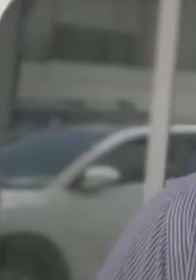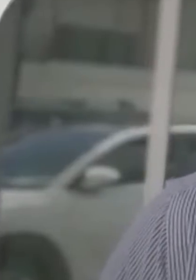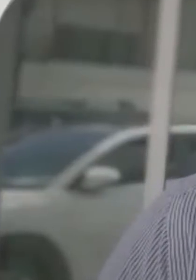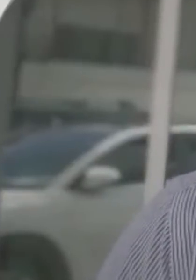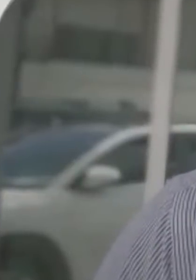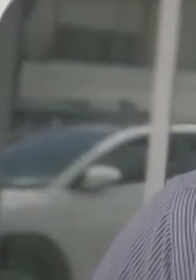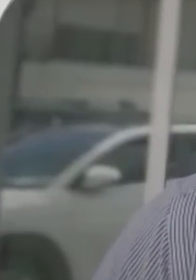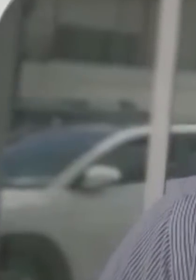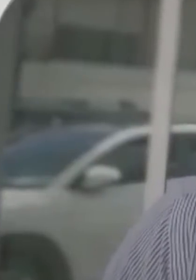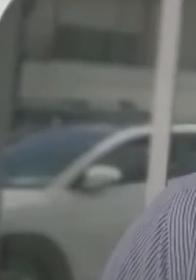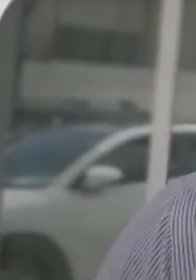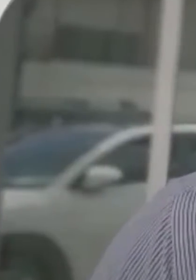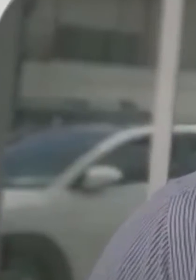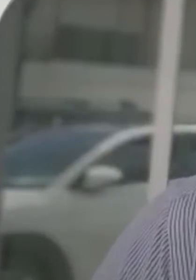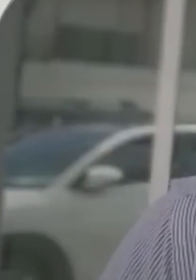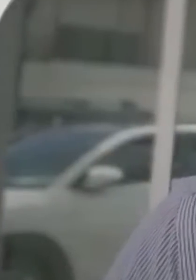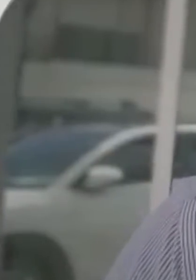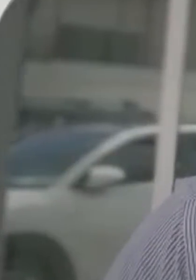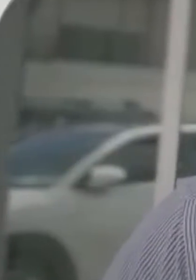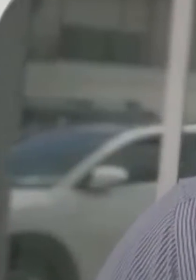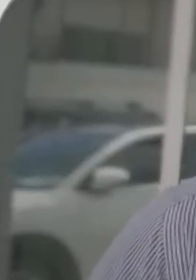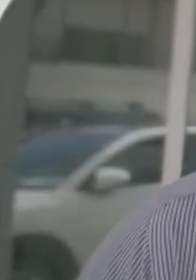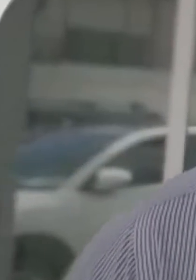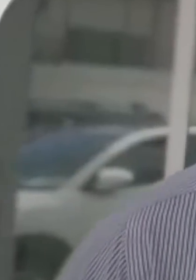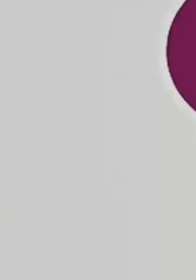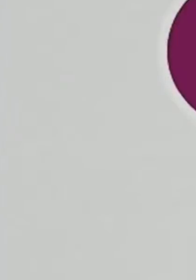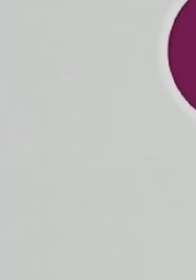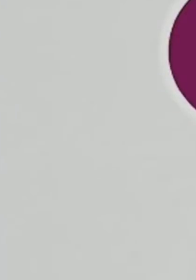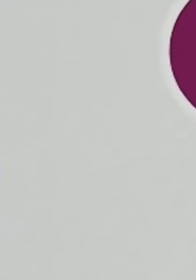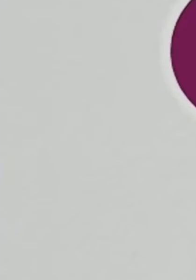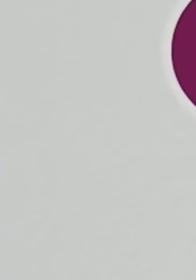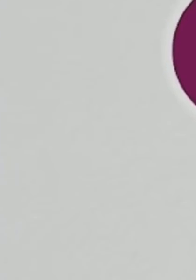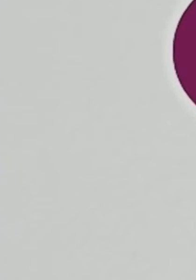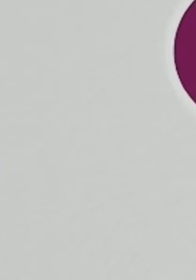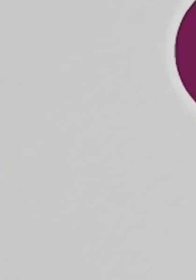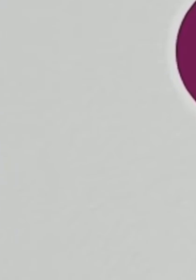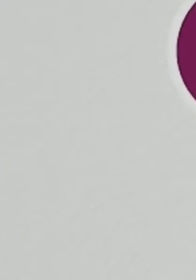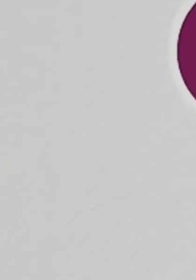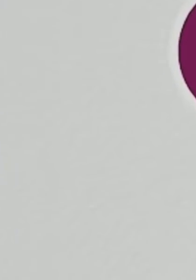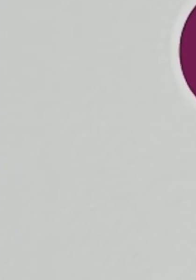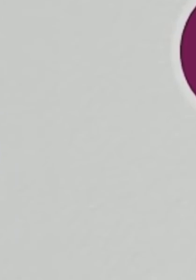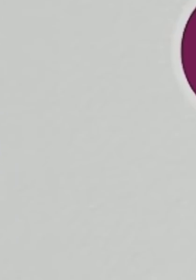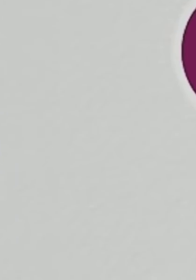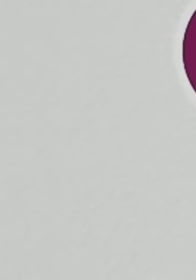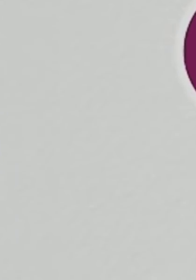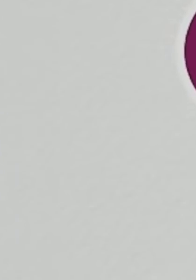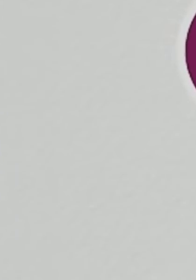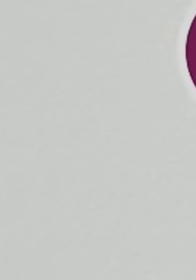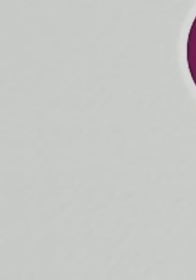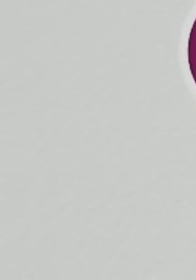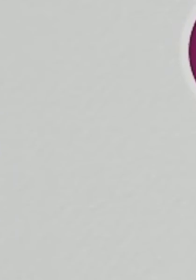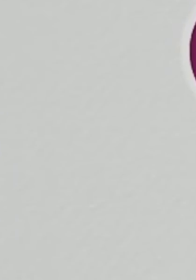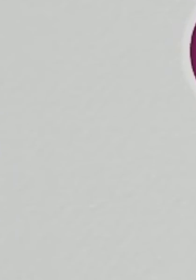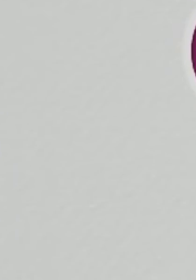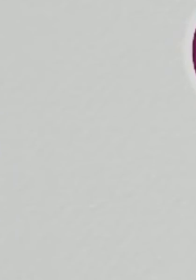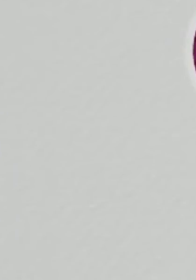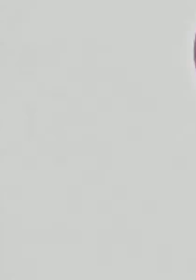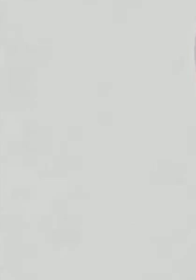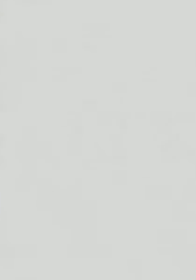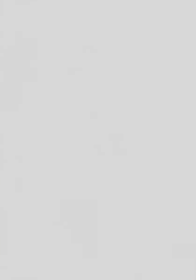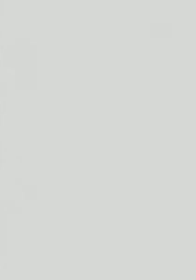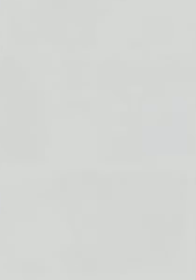should do what you need to do to preserve your life. Don't delay. Get vaccinated